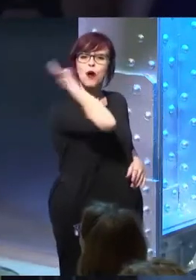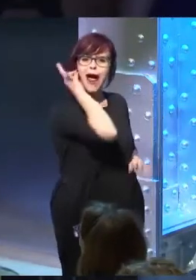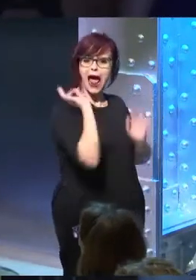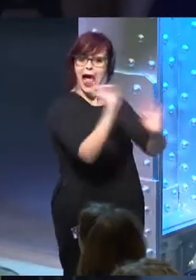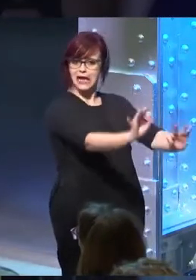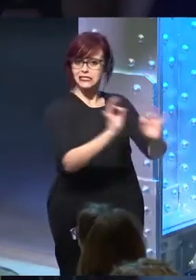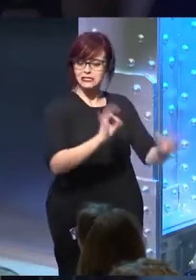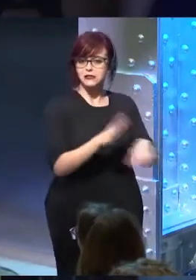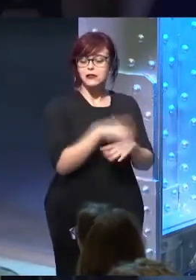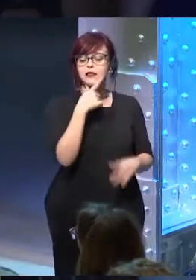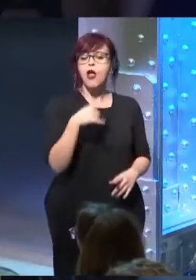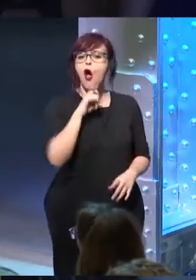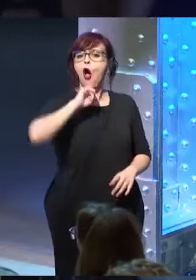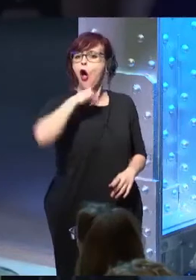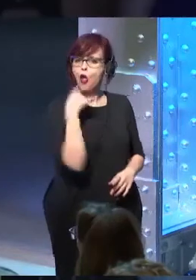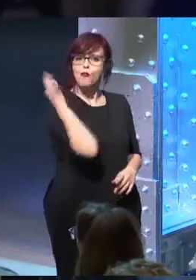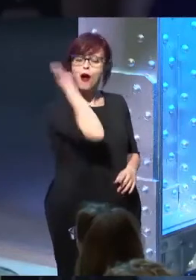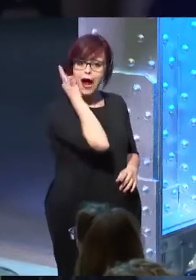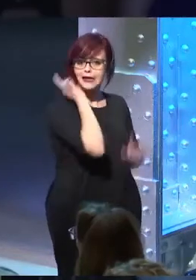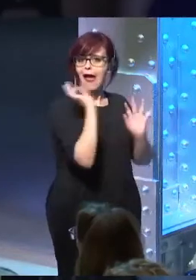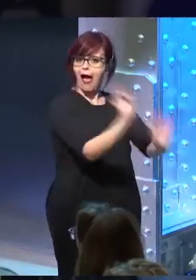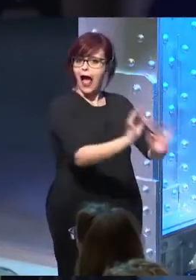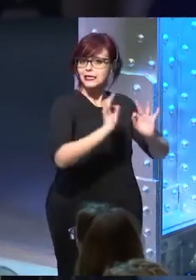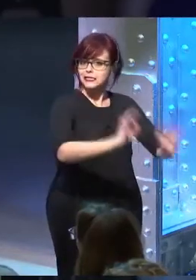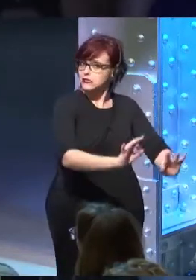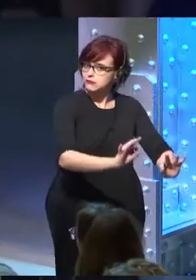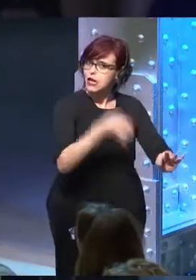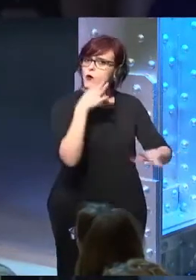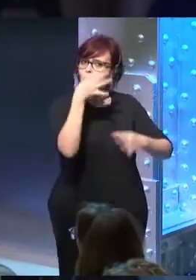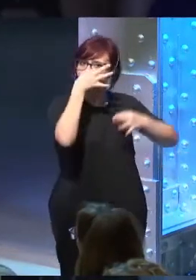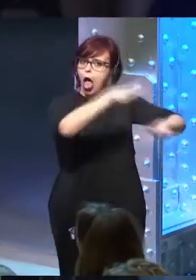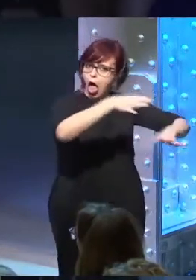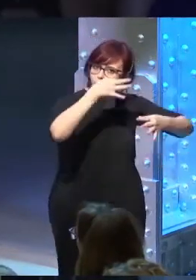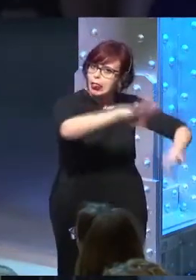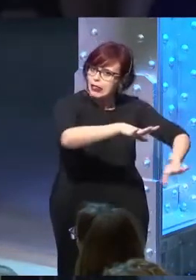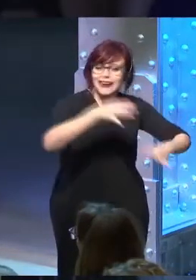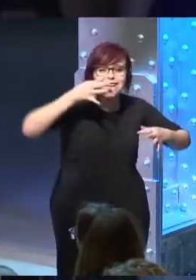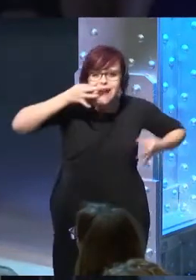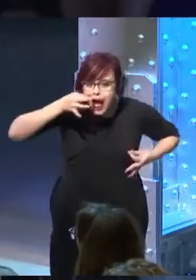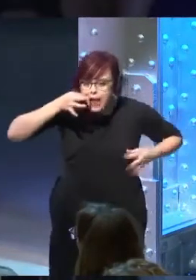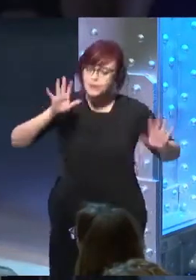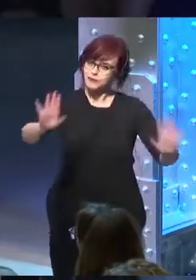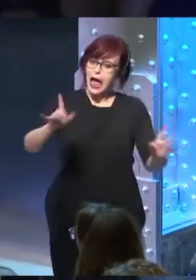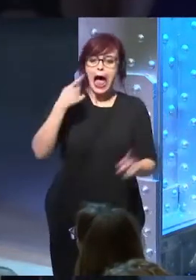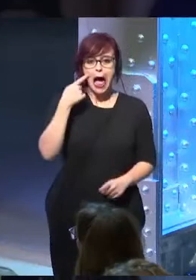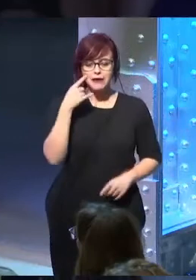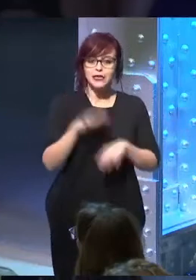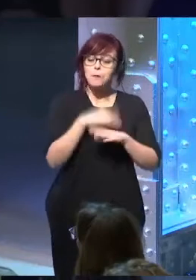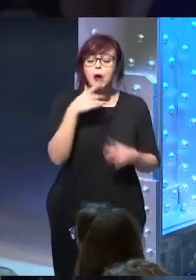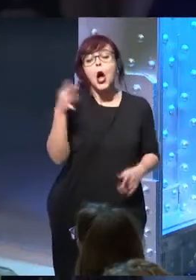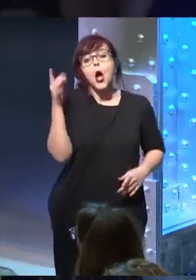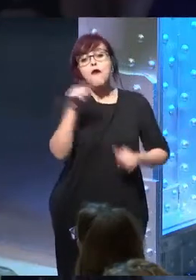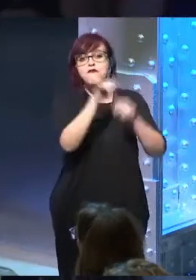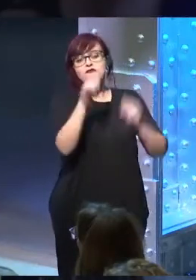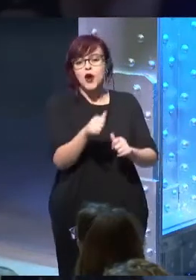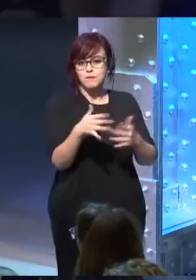misogyny. Now, to be sure, I do think misogyny is one way of describing what's going